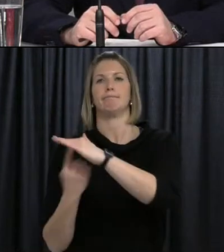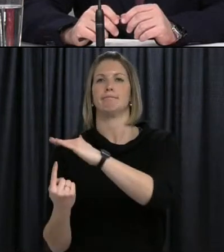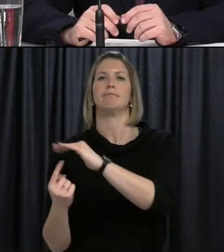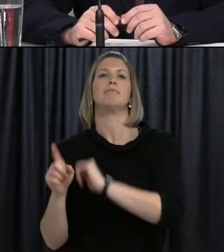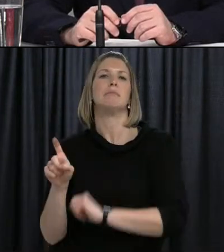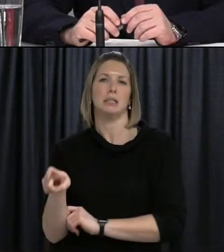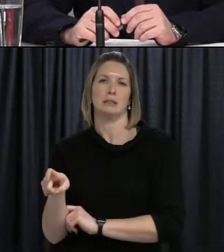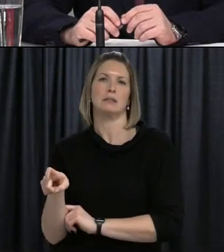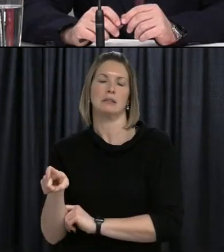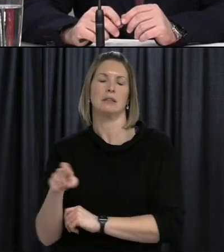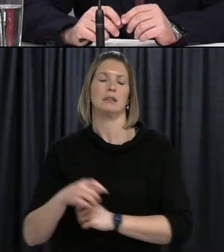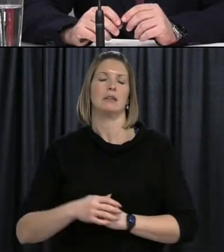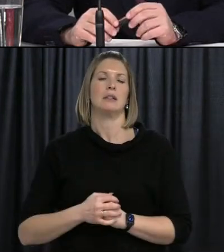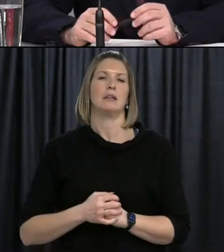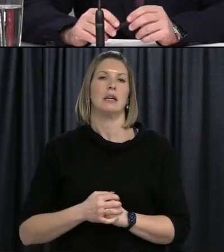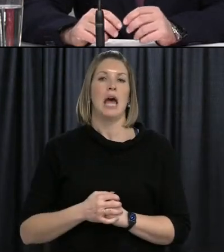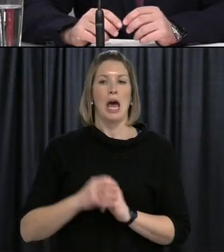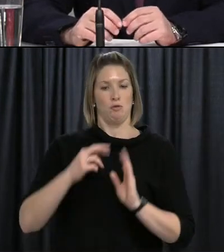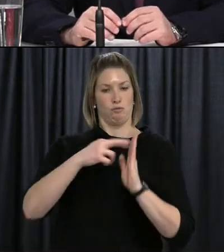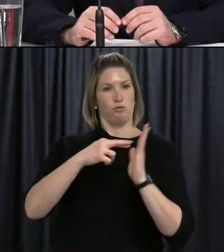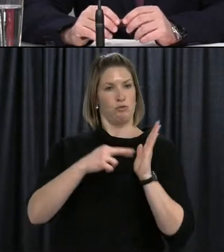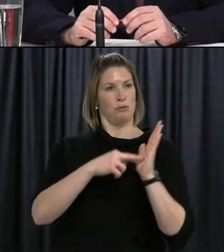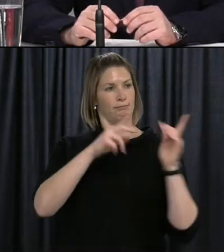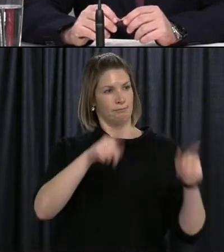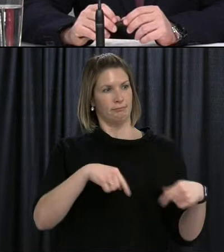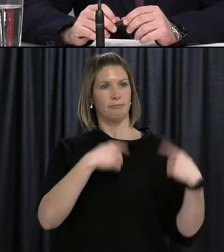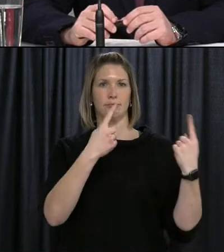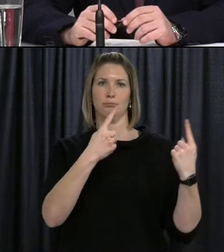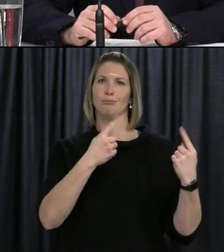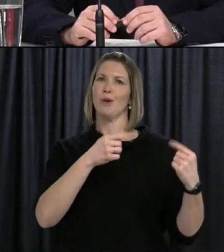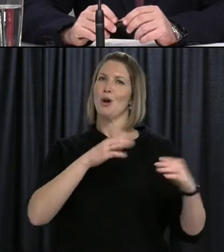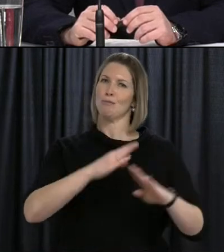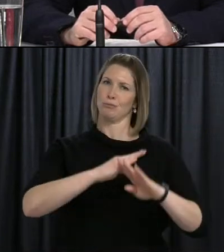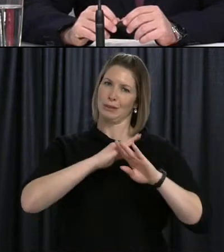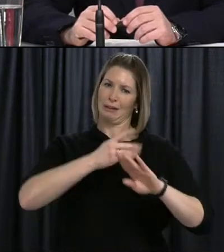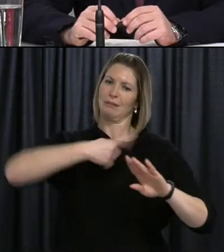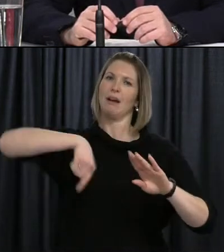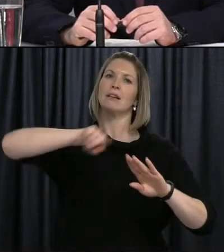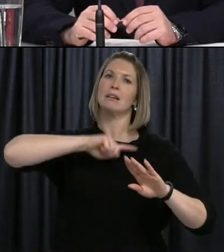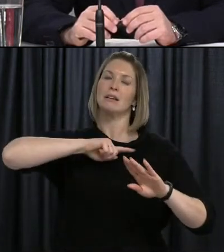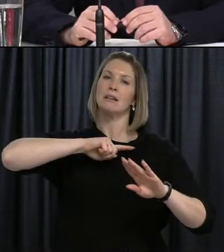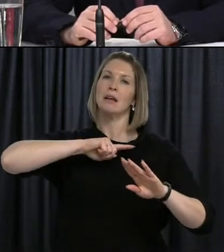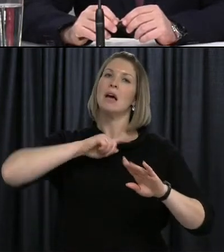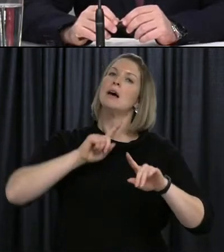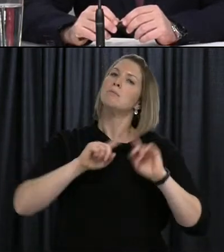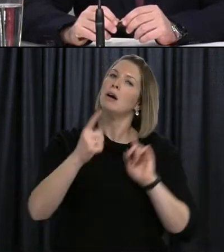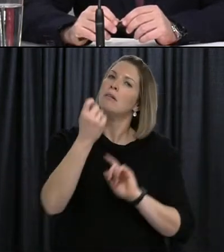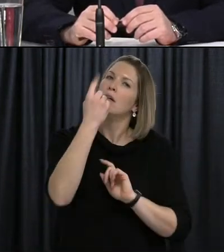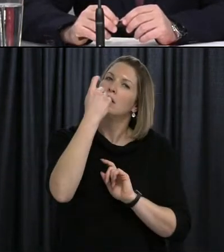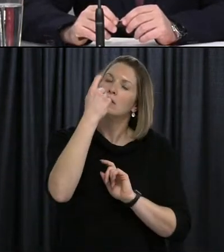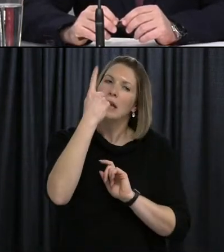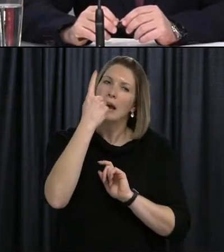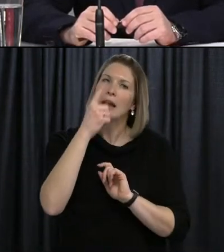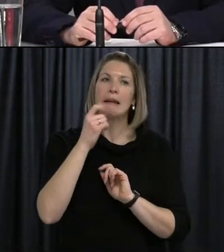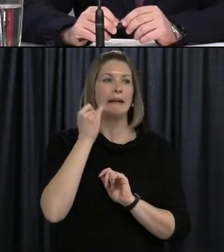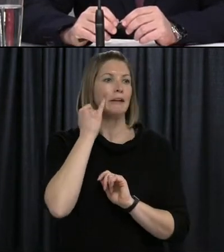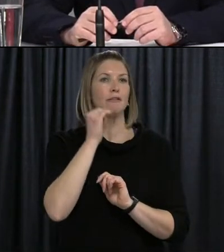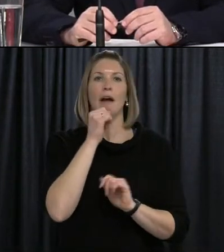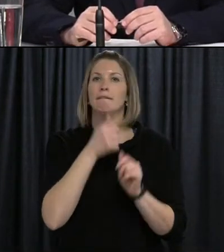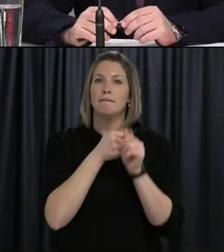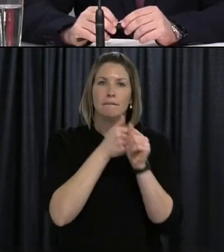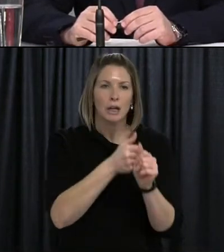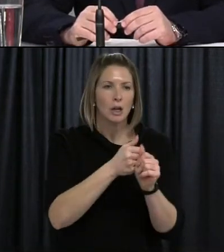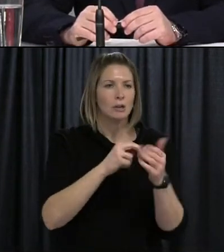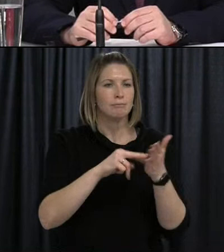working. COVID-19 can only enter the province through travel, and our provincial layers of protection remain in place. Travel into